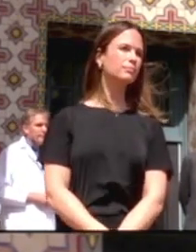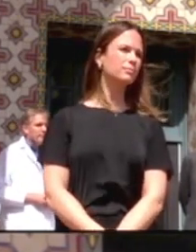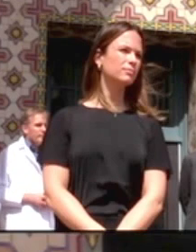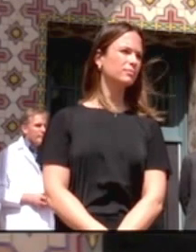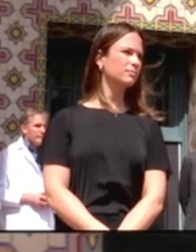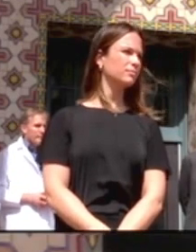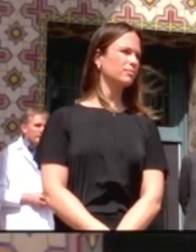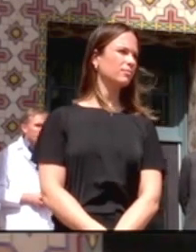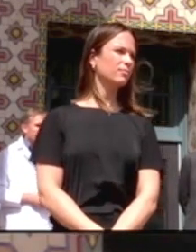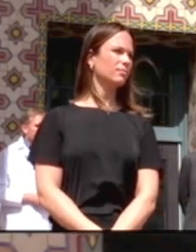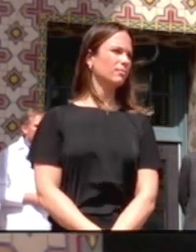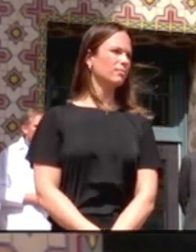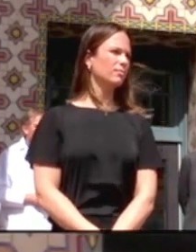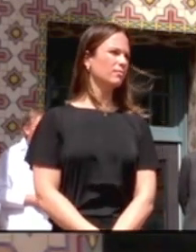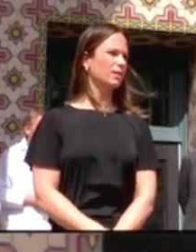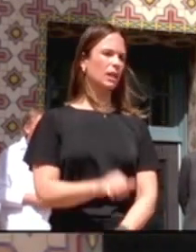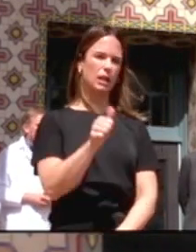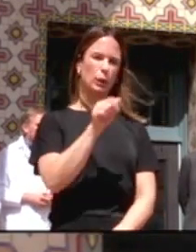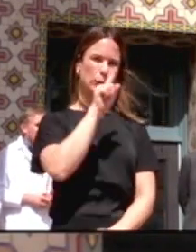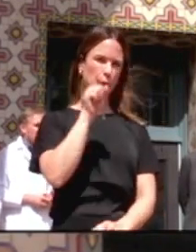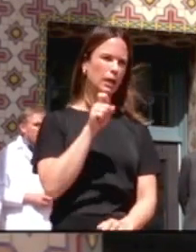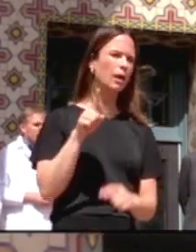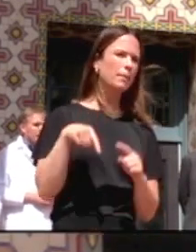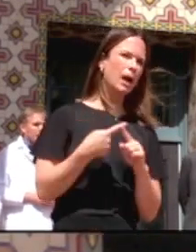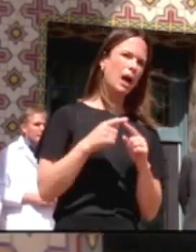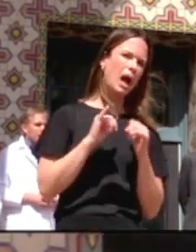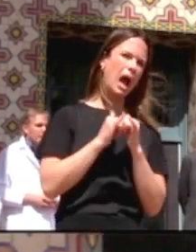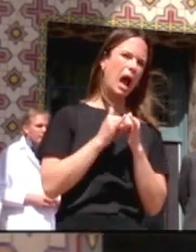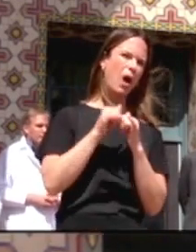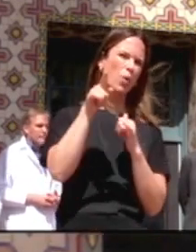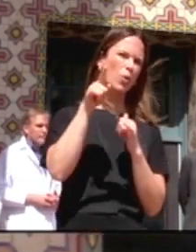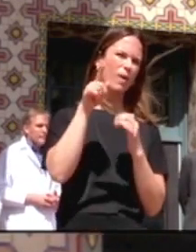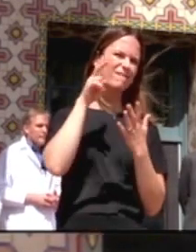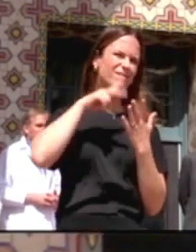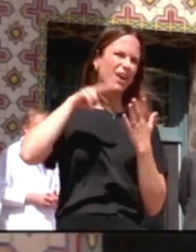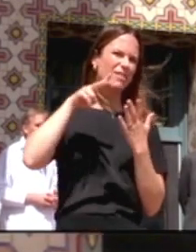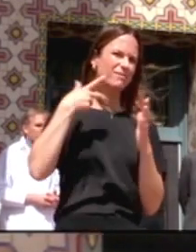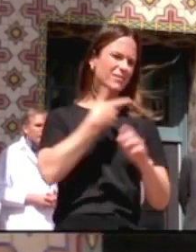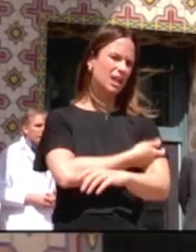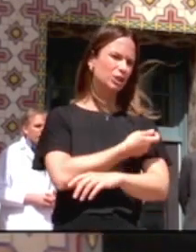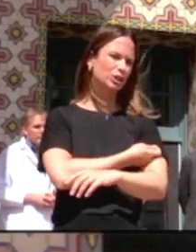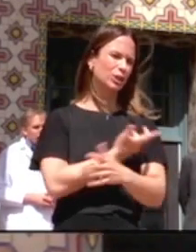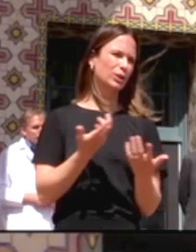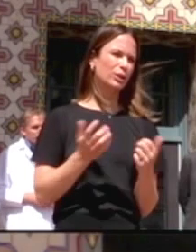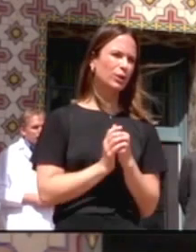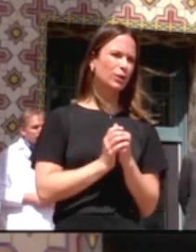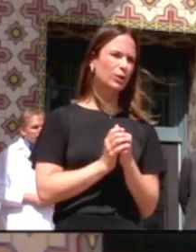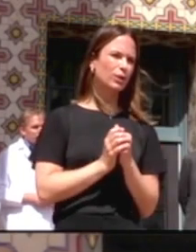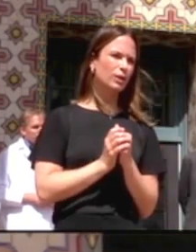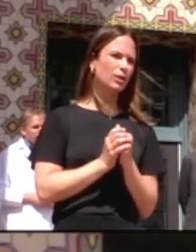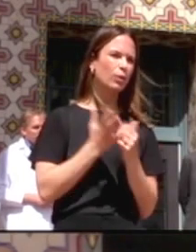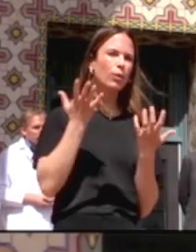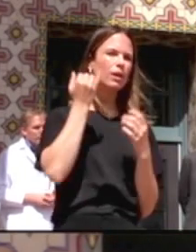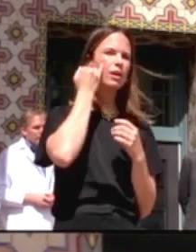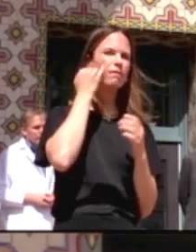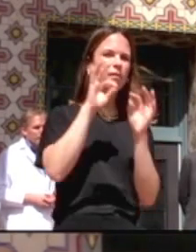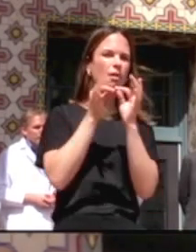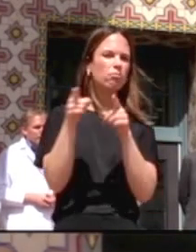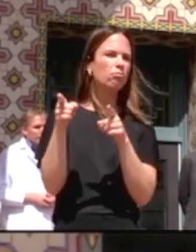Just another question about how you are verifying vaccinations, and what if there's families who choose not